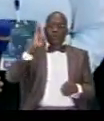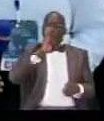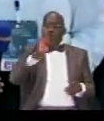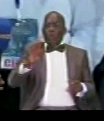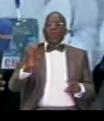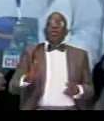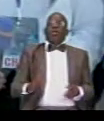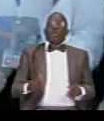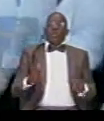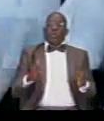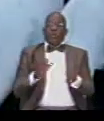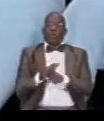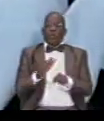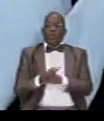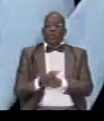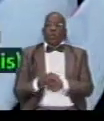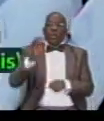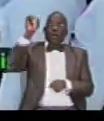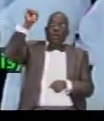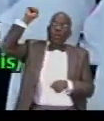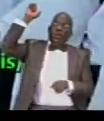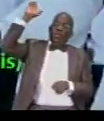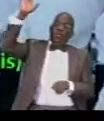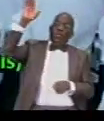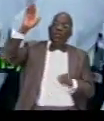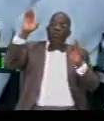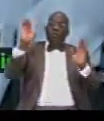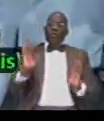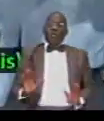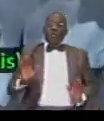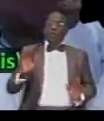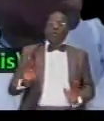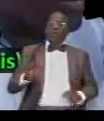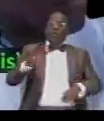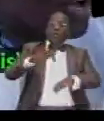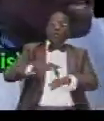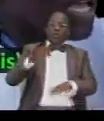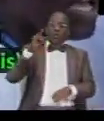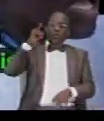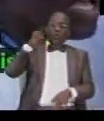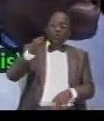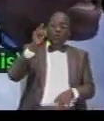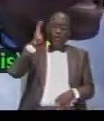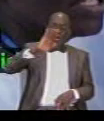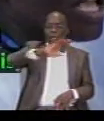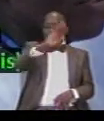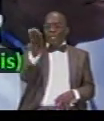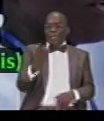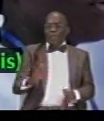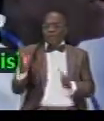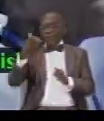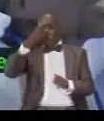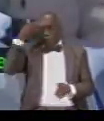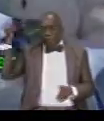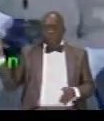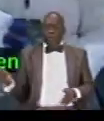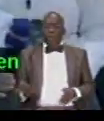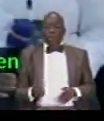His miracle taught, you'll never forget.